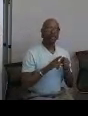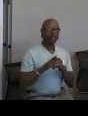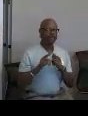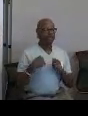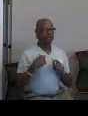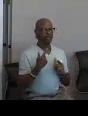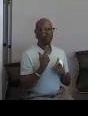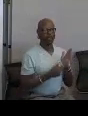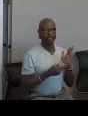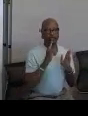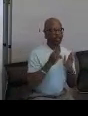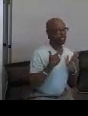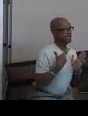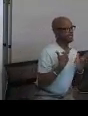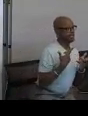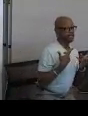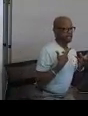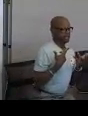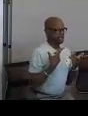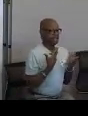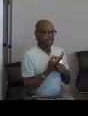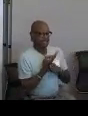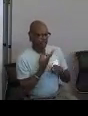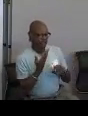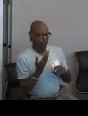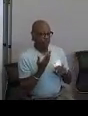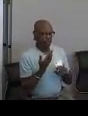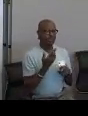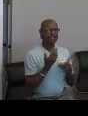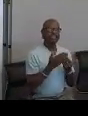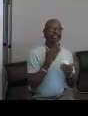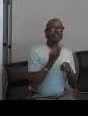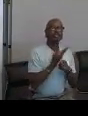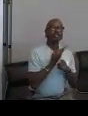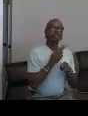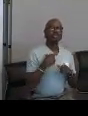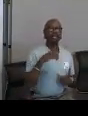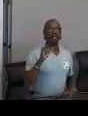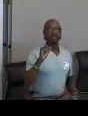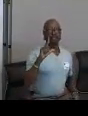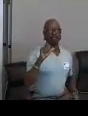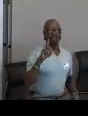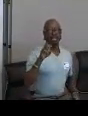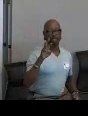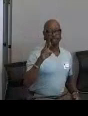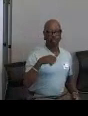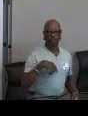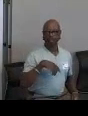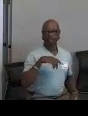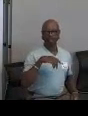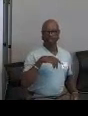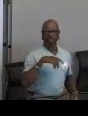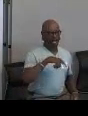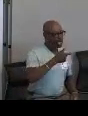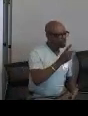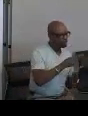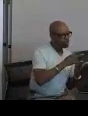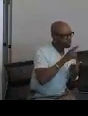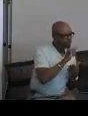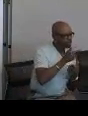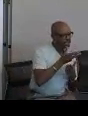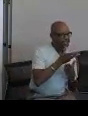fruit like sliders and controls. All the mainstream CAD programs are not really tackling that in a great